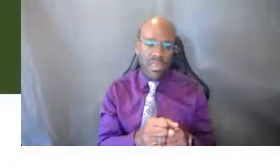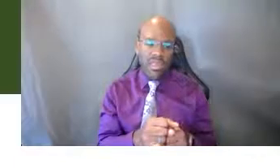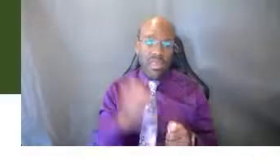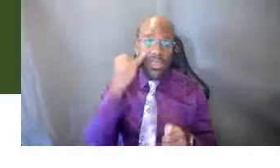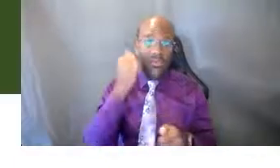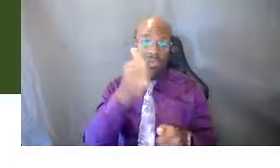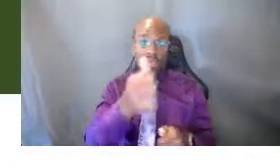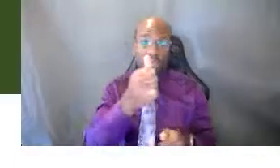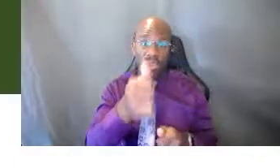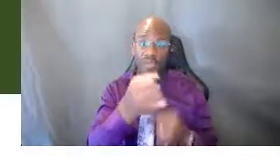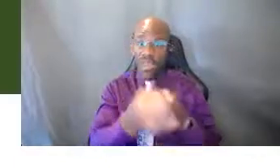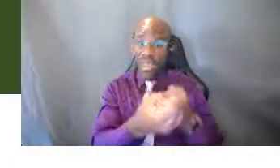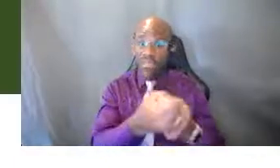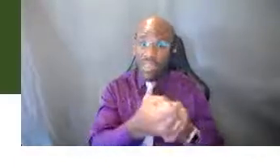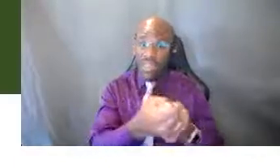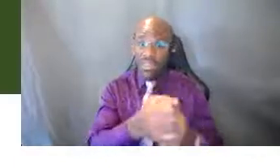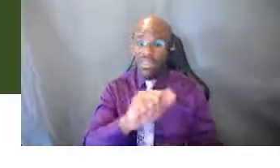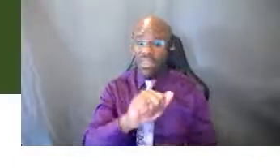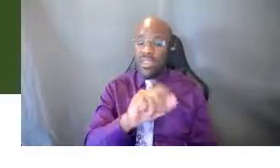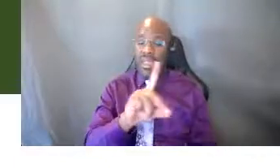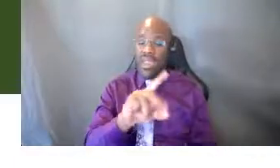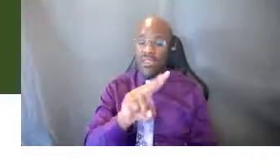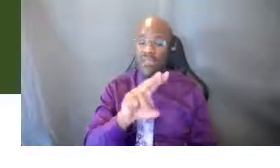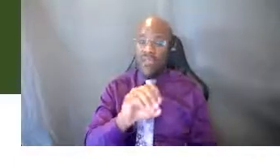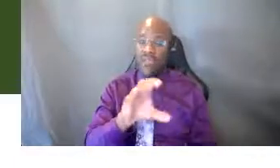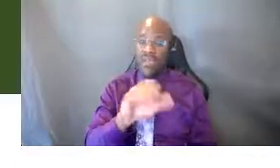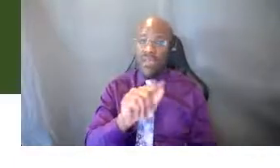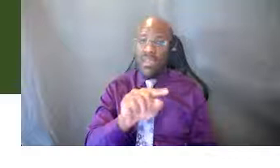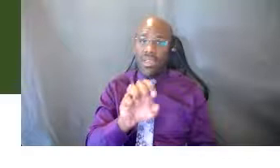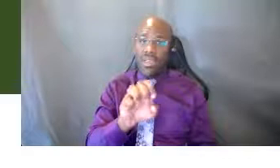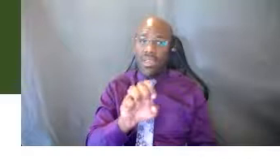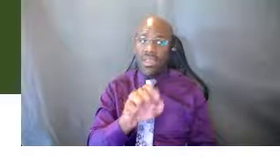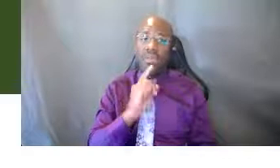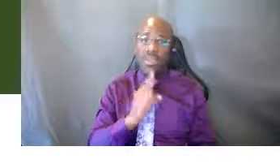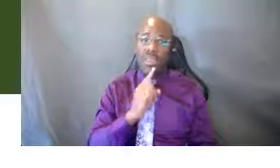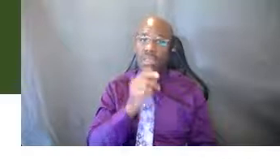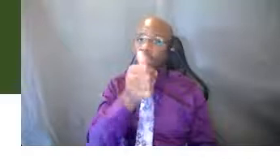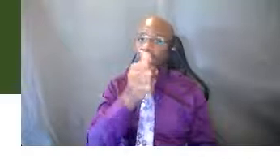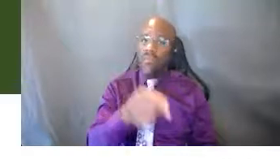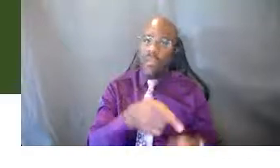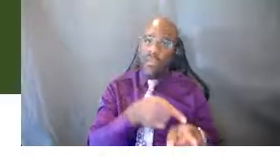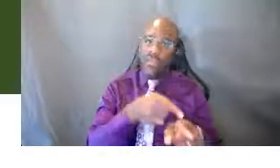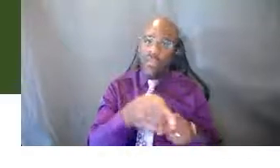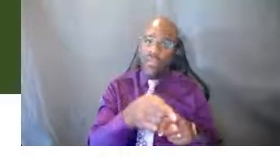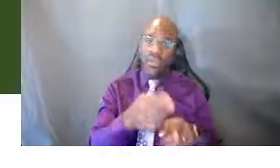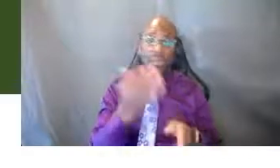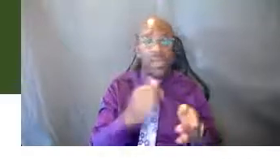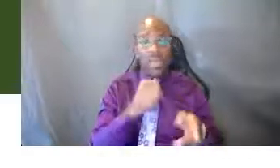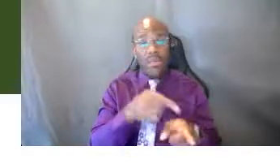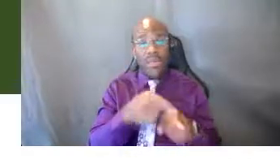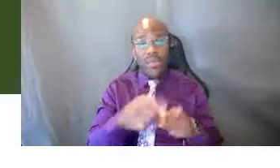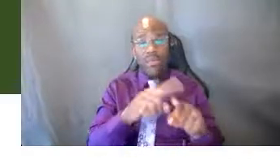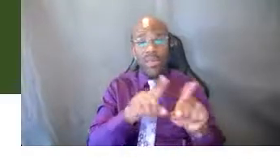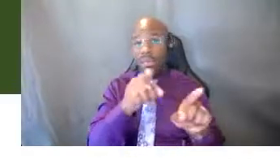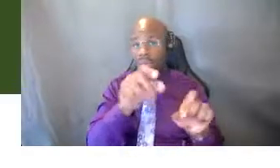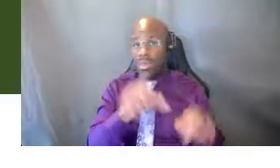profession, then seek out other agencies to work with. It's very important that we work on this issue